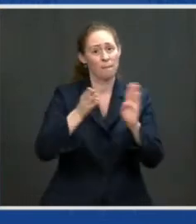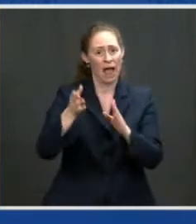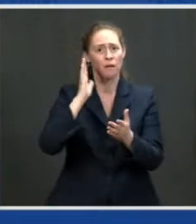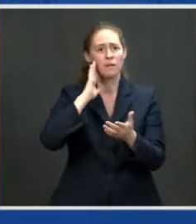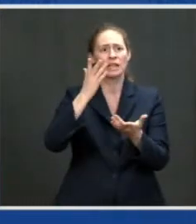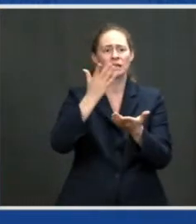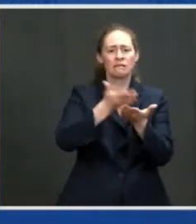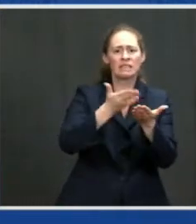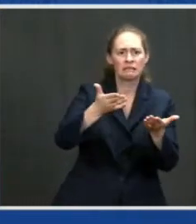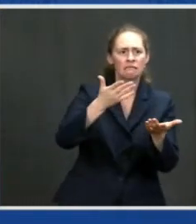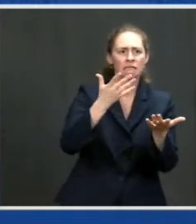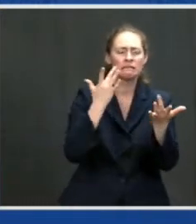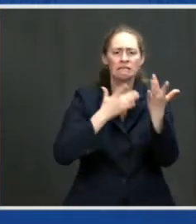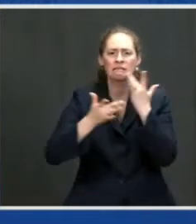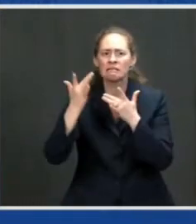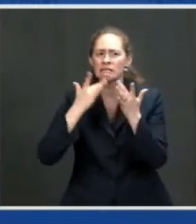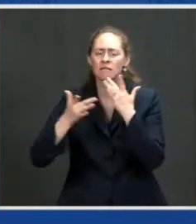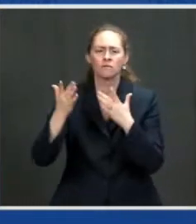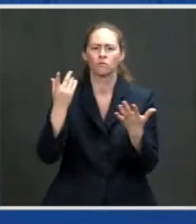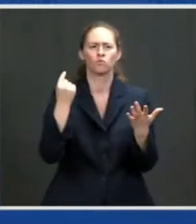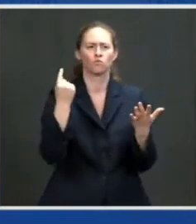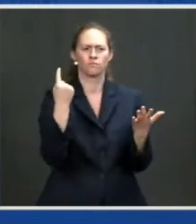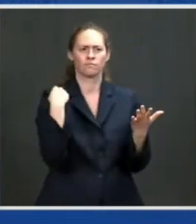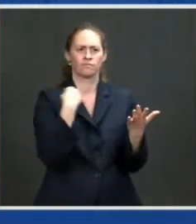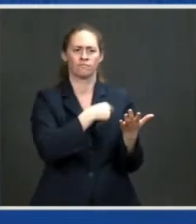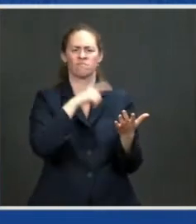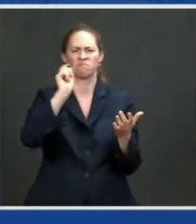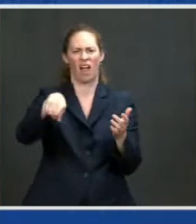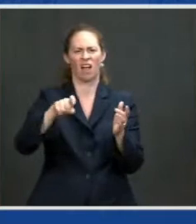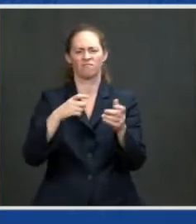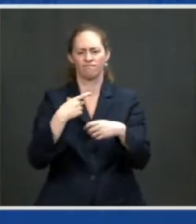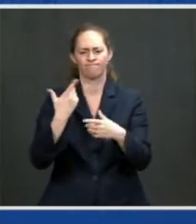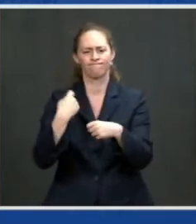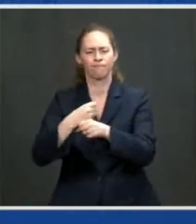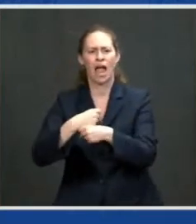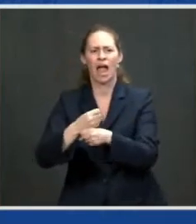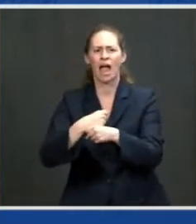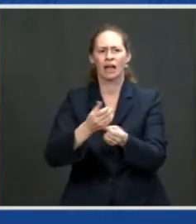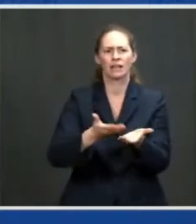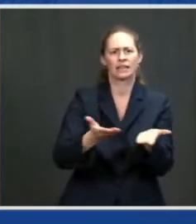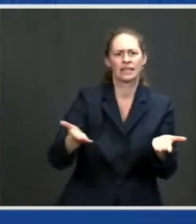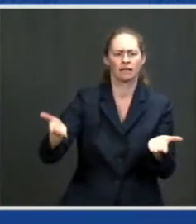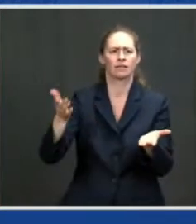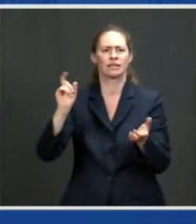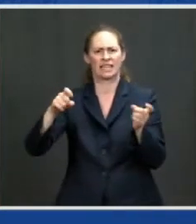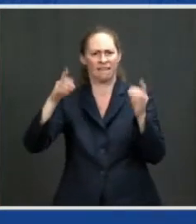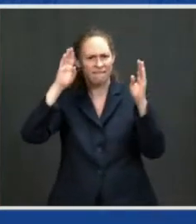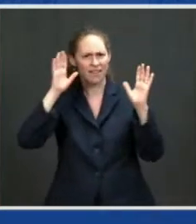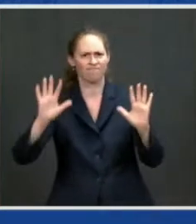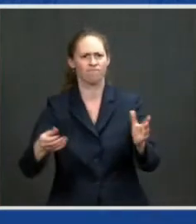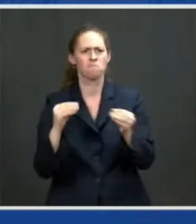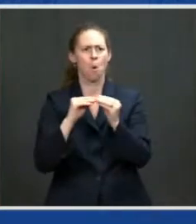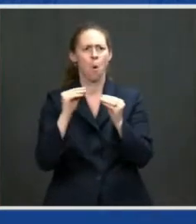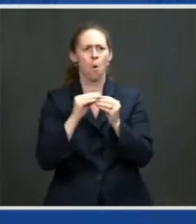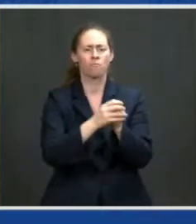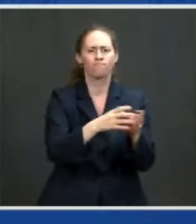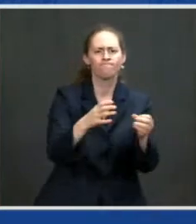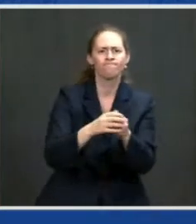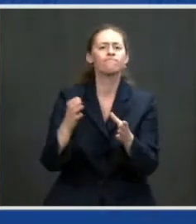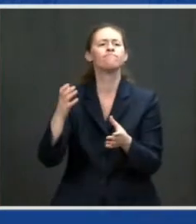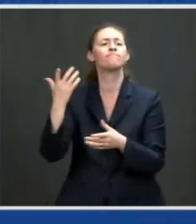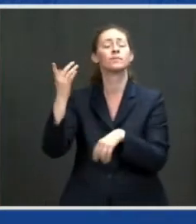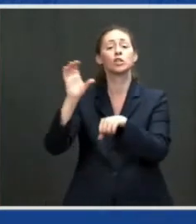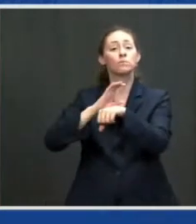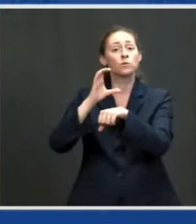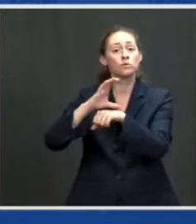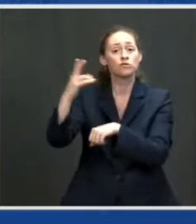transportation bottlenecks and building off the work we're doing on computer chips. We're also announcing new initiatives to combat